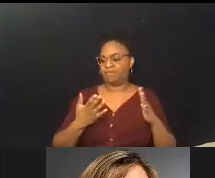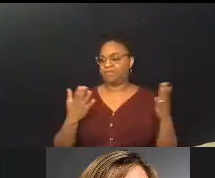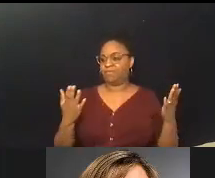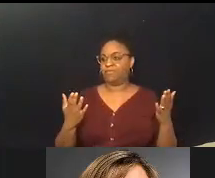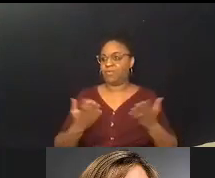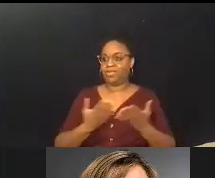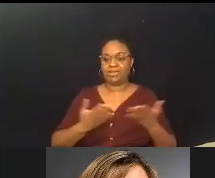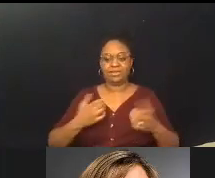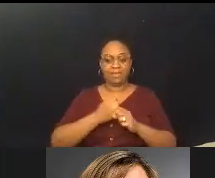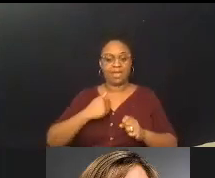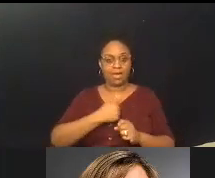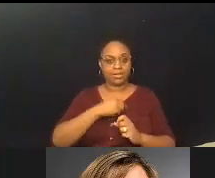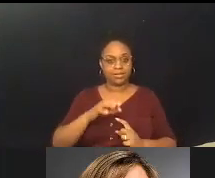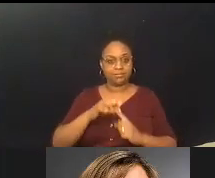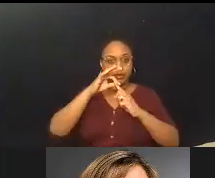make us special.